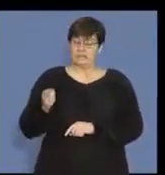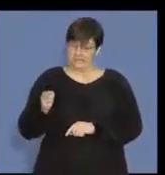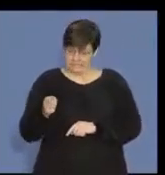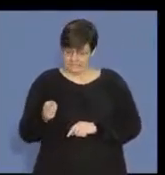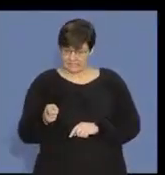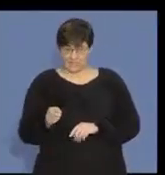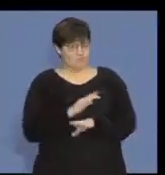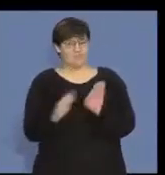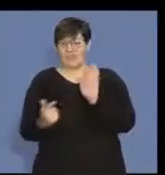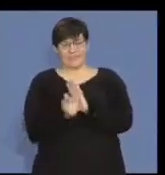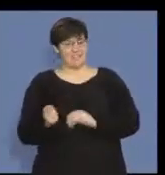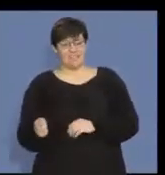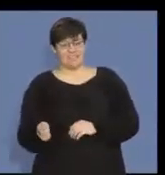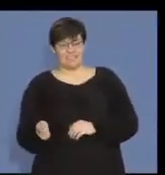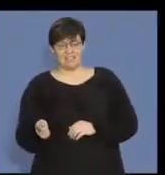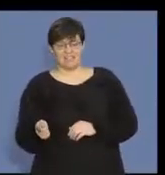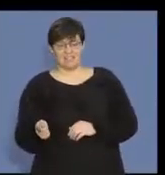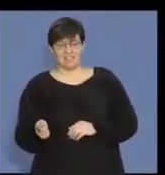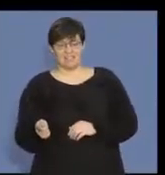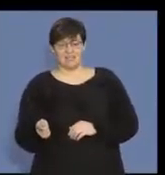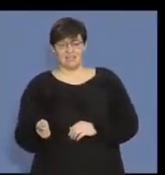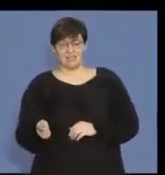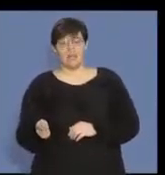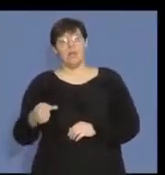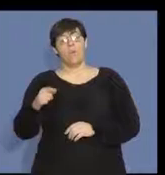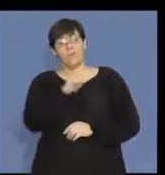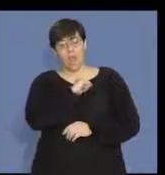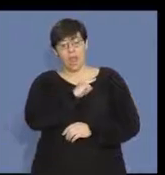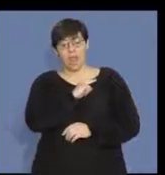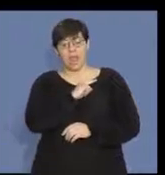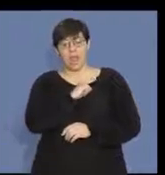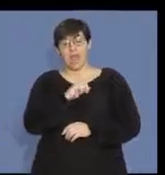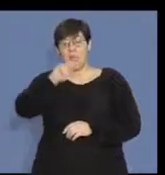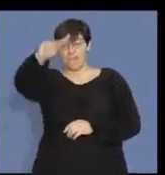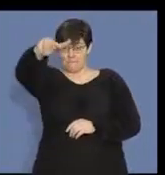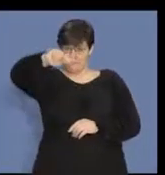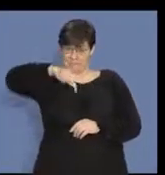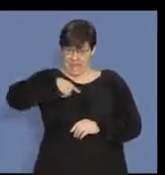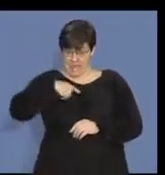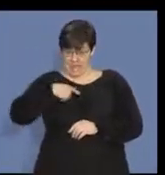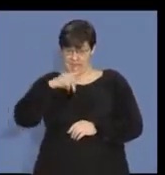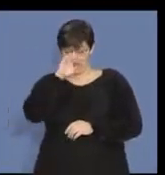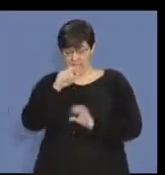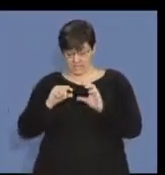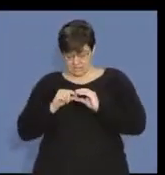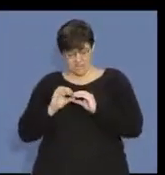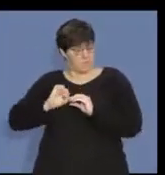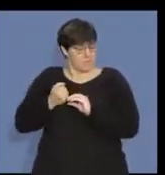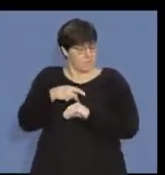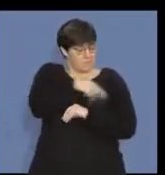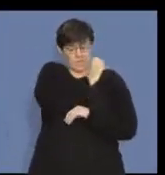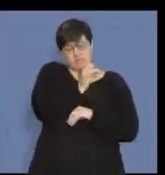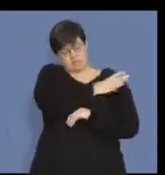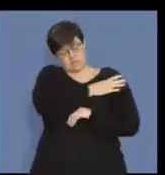people, is illegal. It is not paying the tax that you are liable to pay. Now,